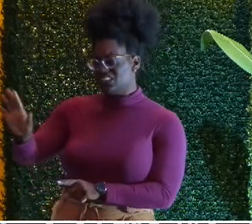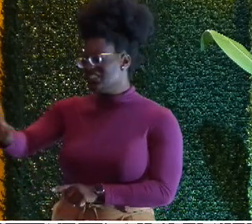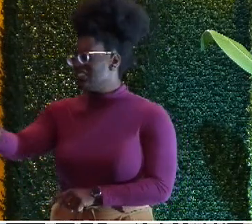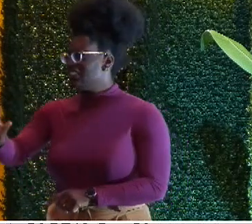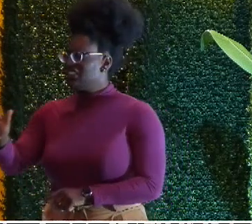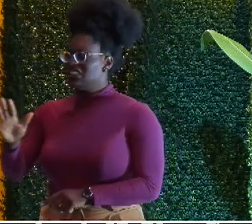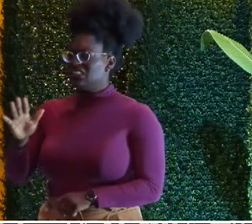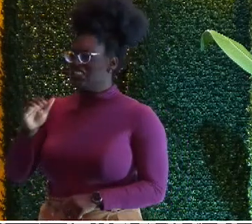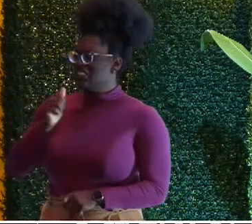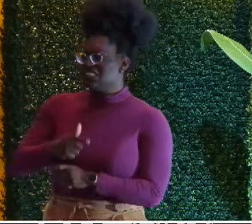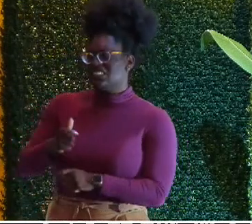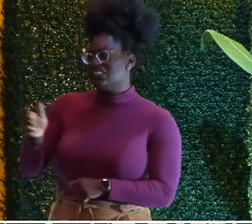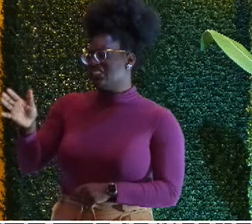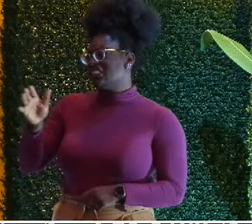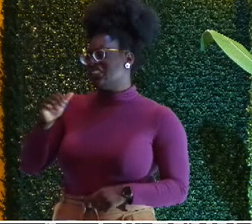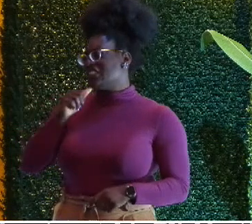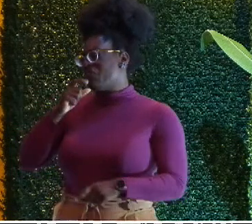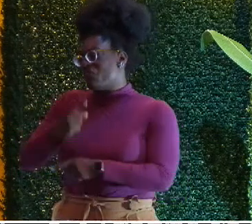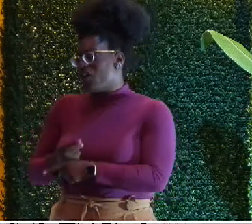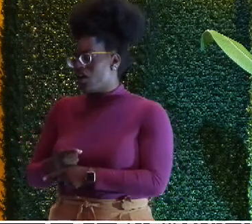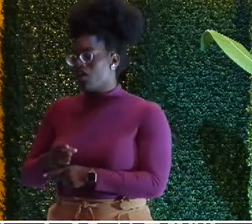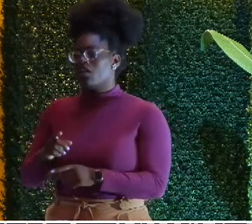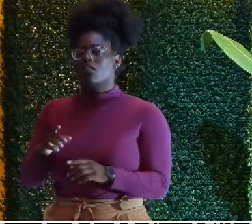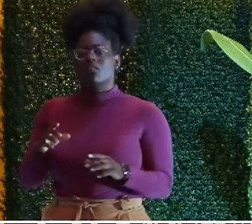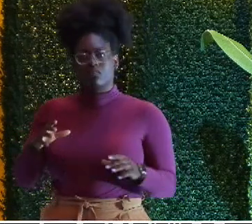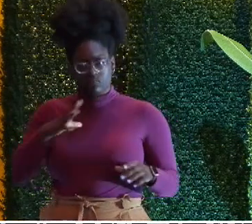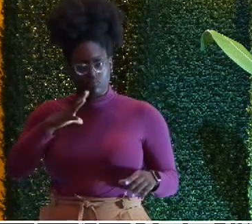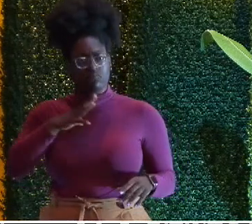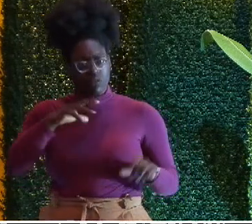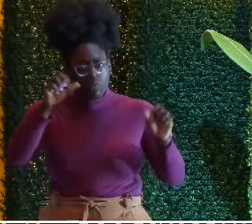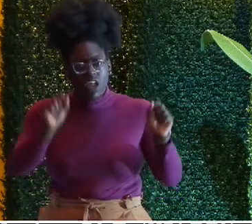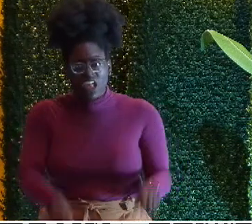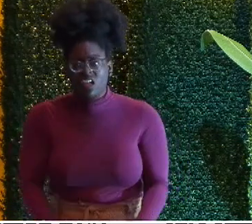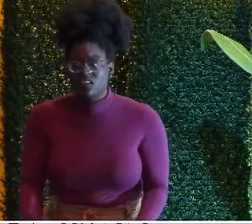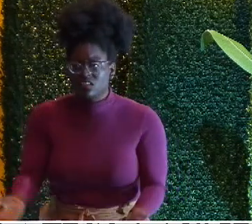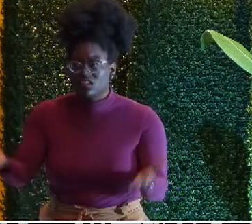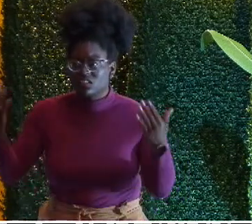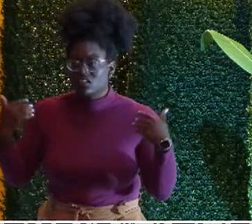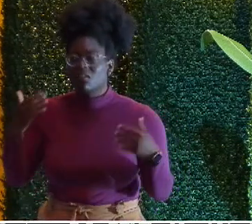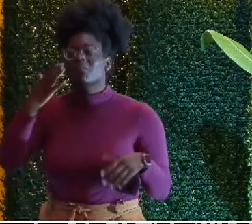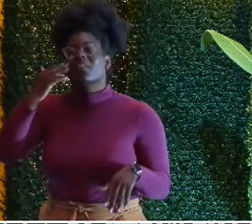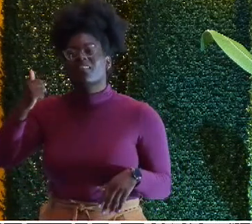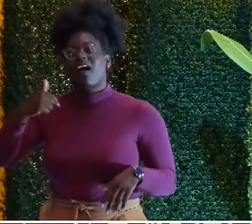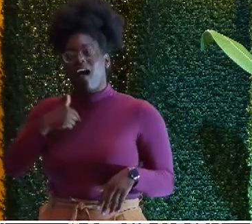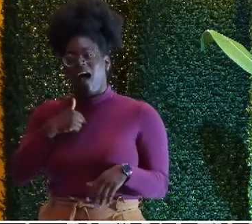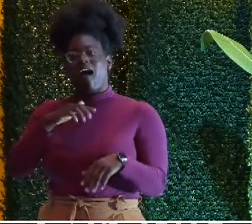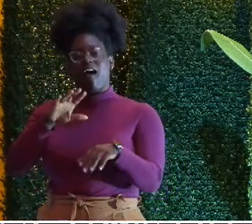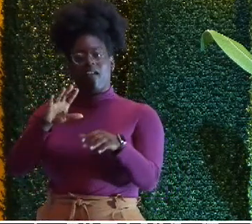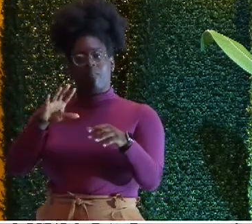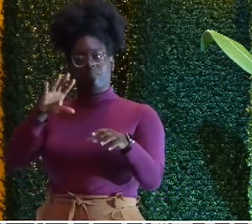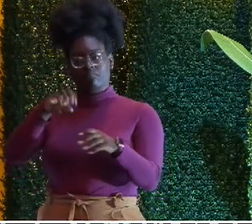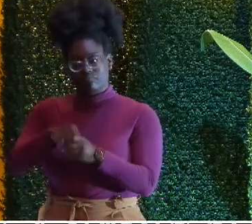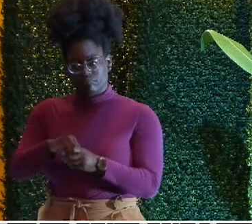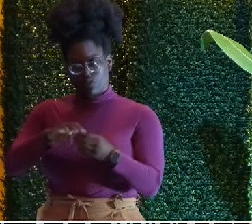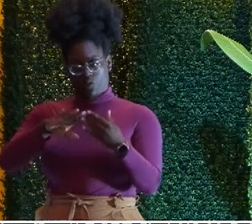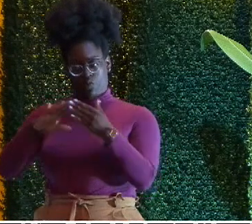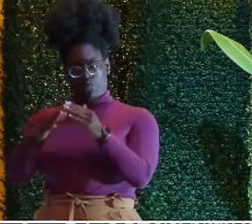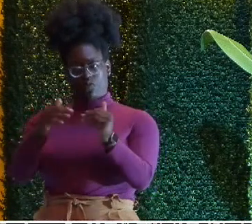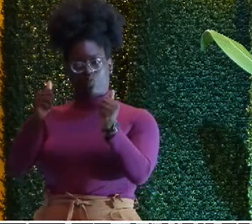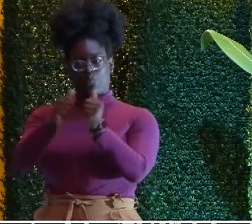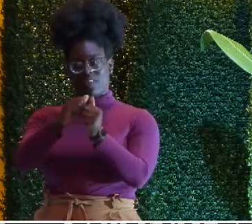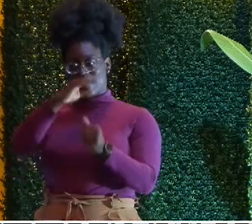I'm in community with black feminists who have every